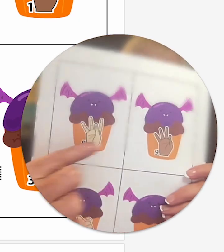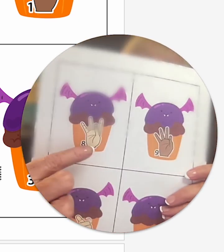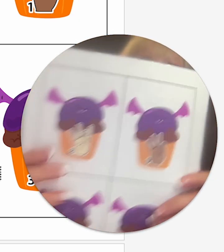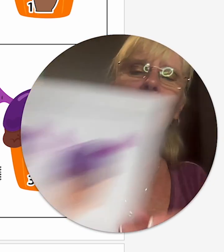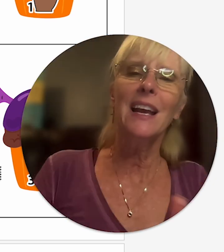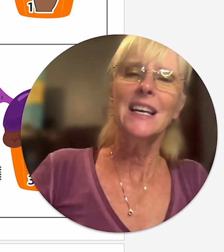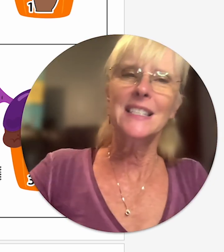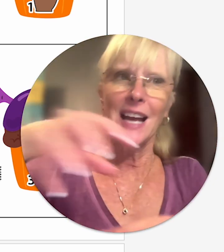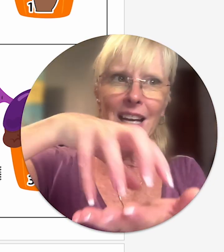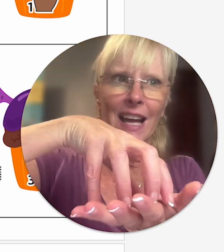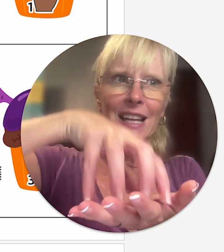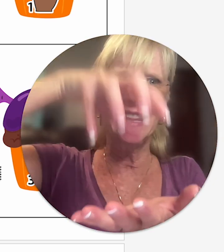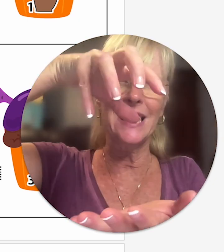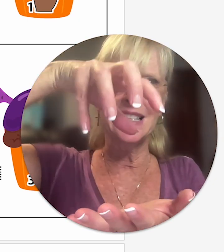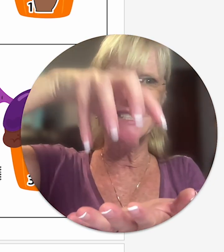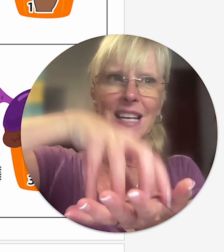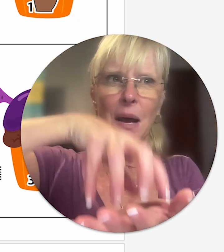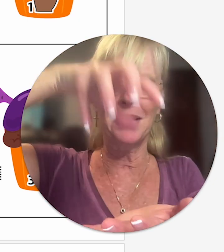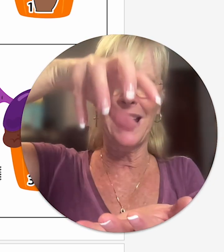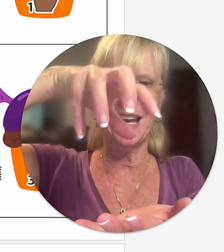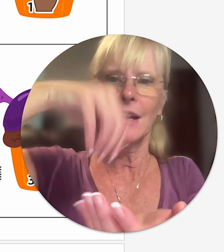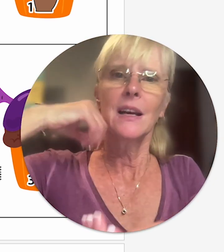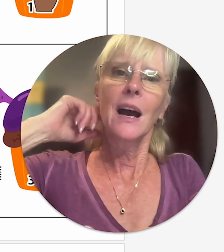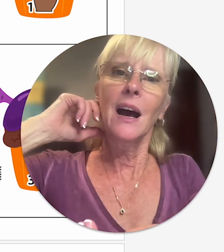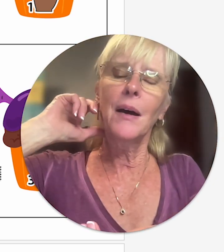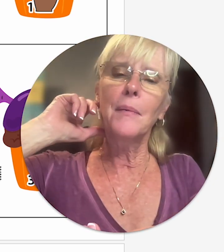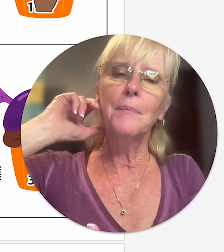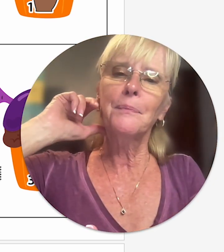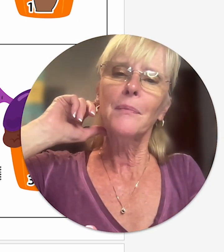our cupcake, signed like this, cupcake.